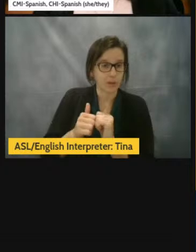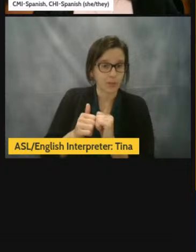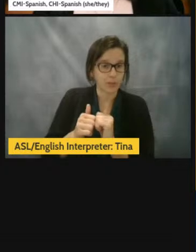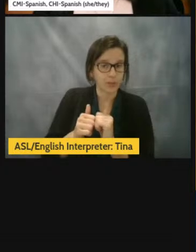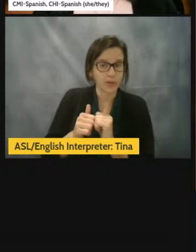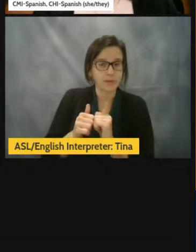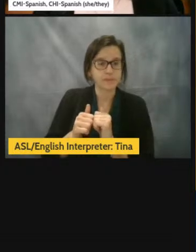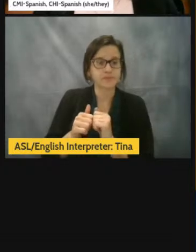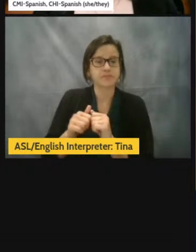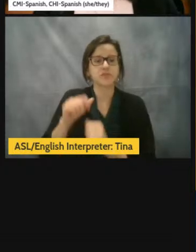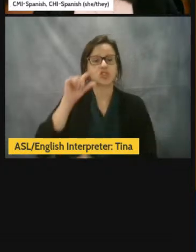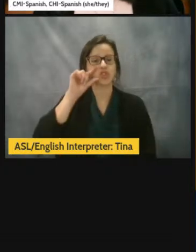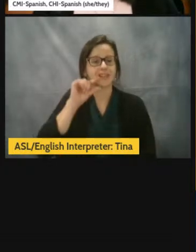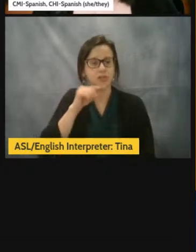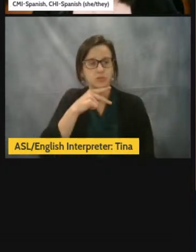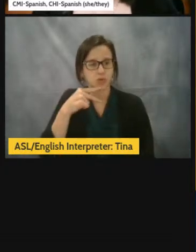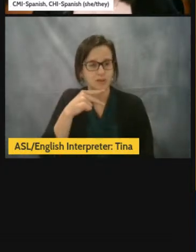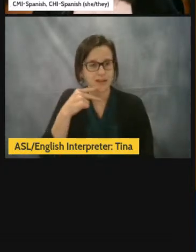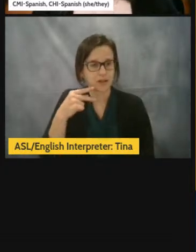pronouns that